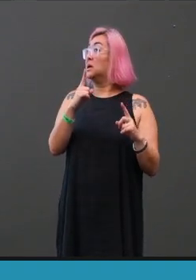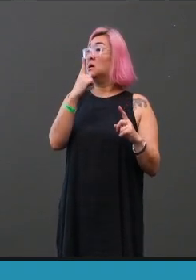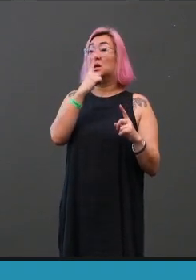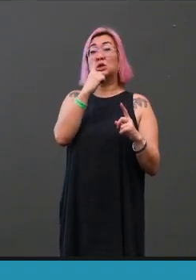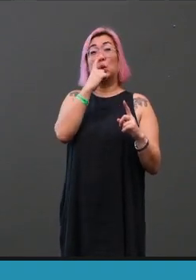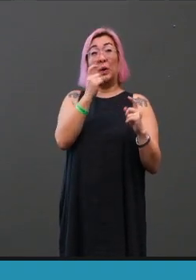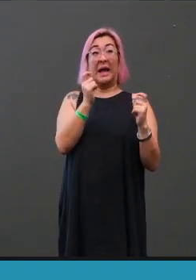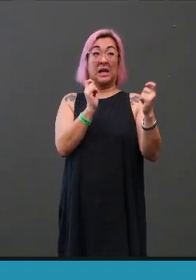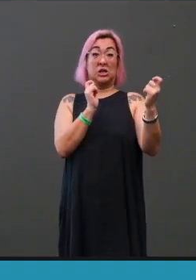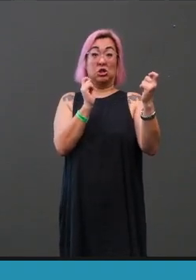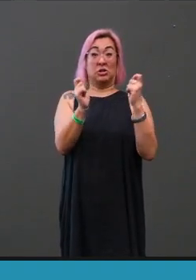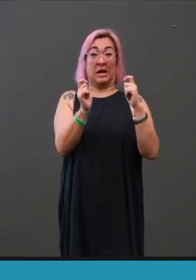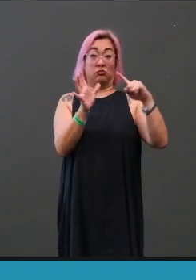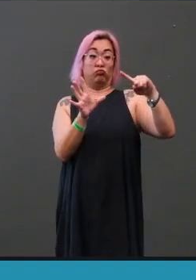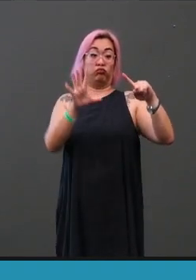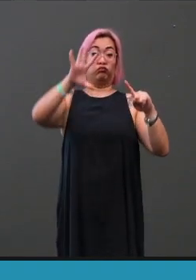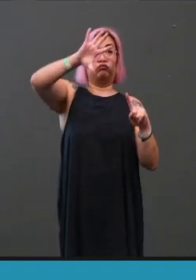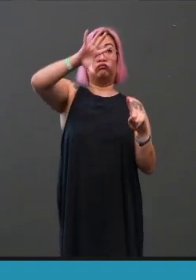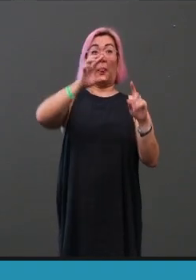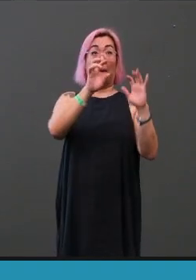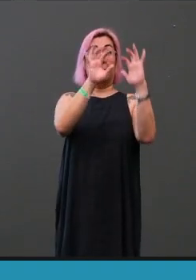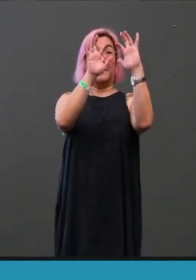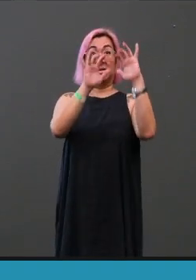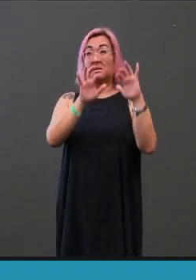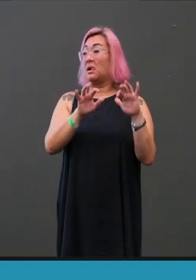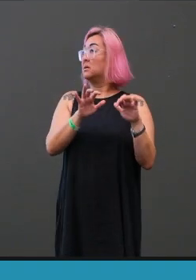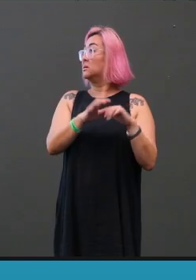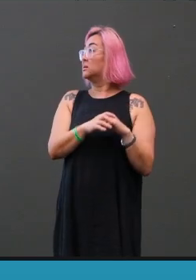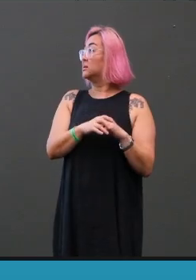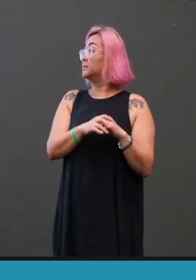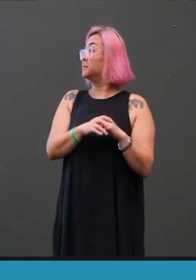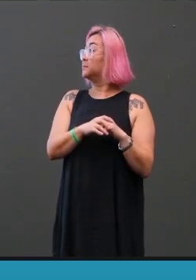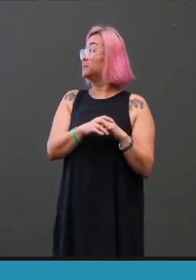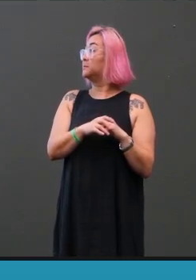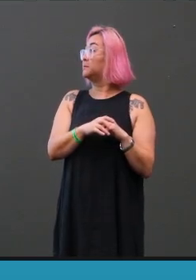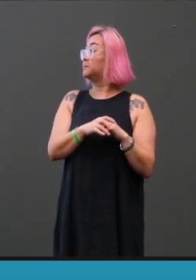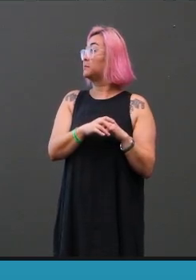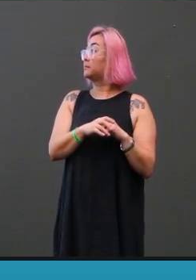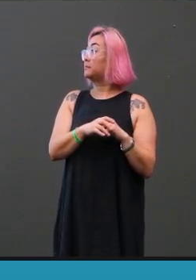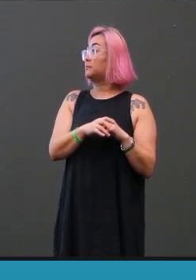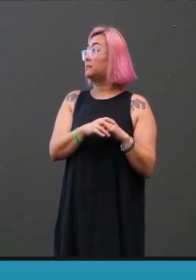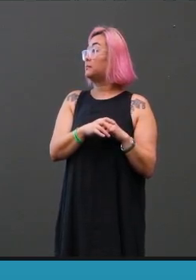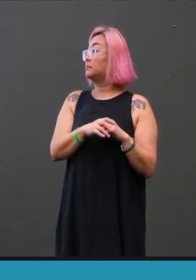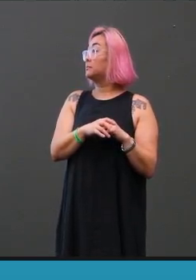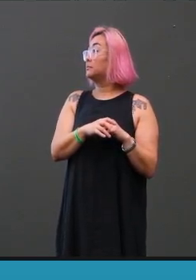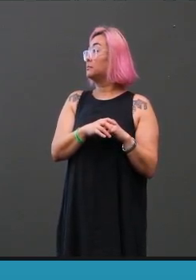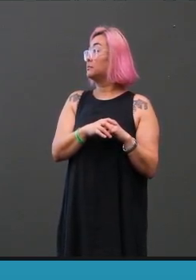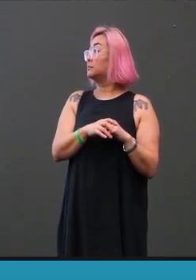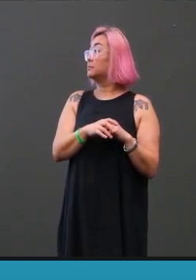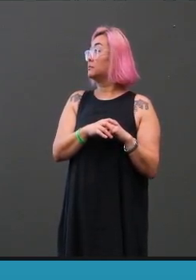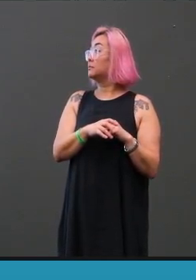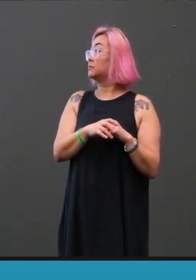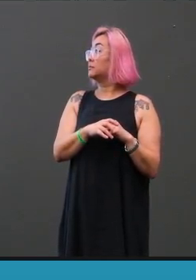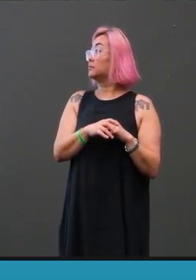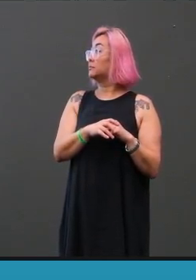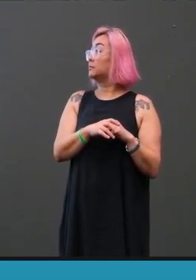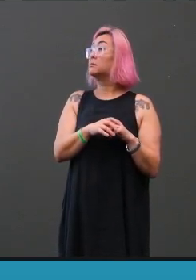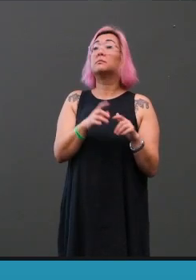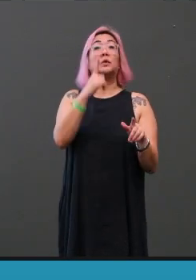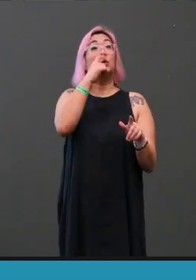essentially just checking a single point instead of for every pixel like we did for the grass. But it looks good enough and works well.